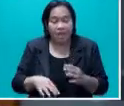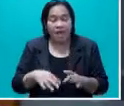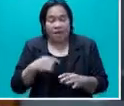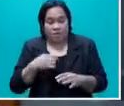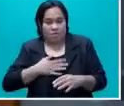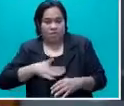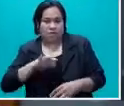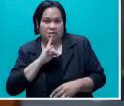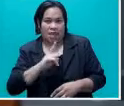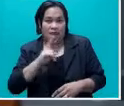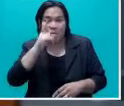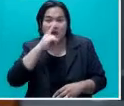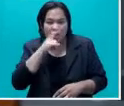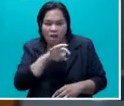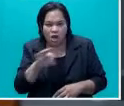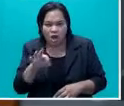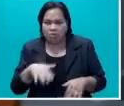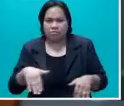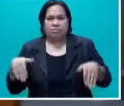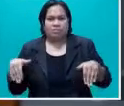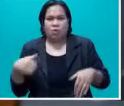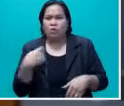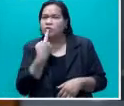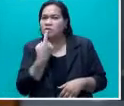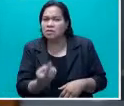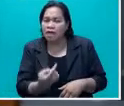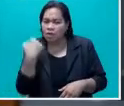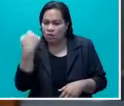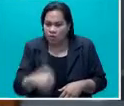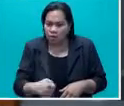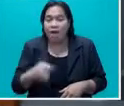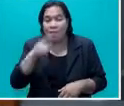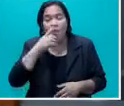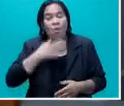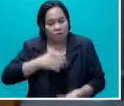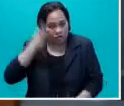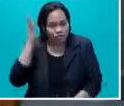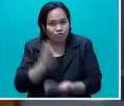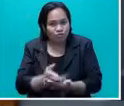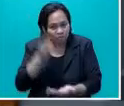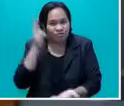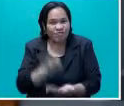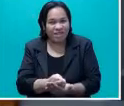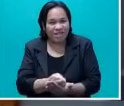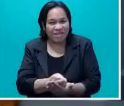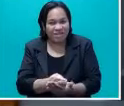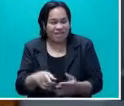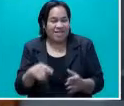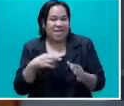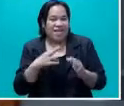me say that the people are not being complacent. People want true and genuine democracy. The people are